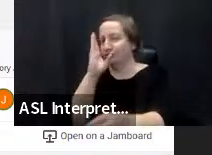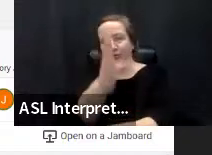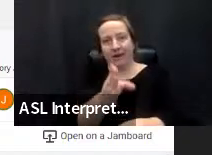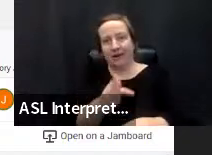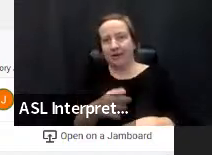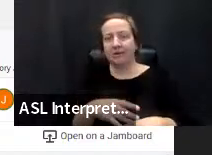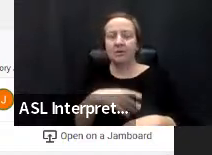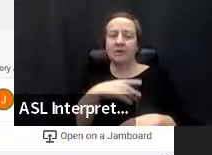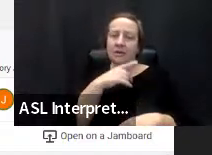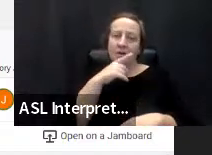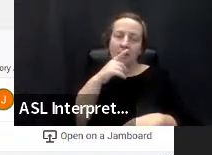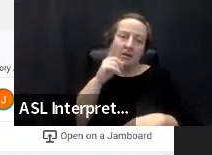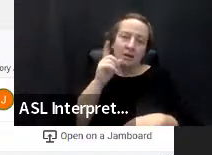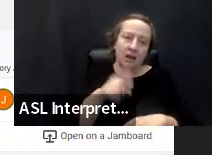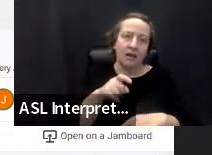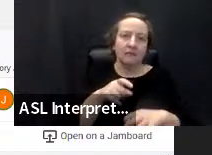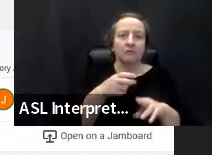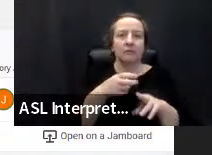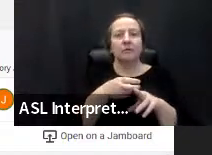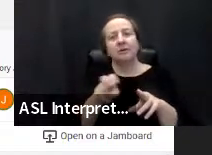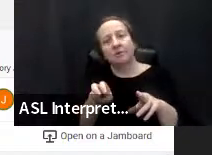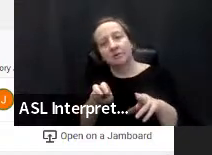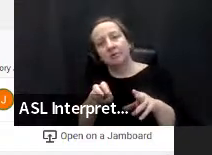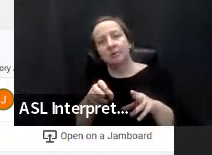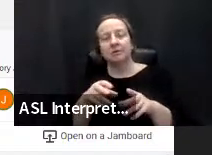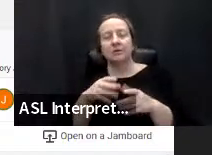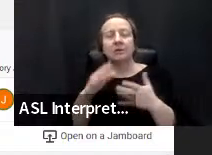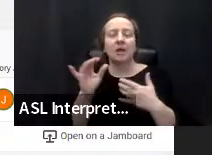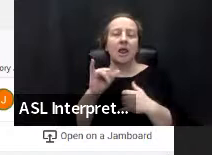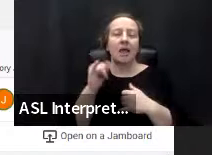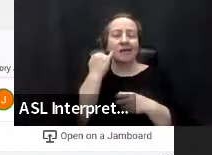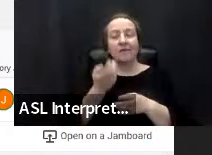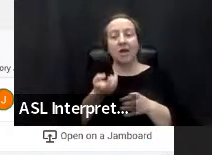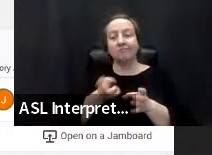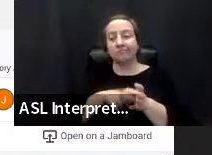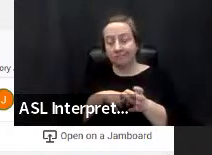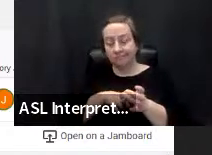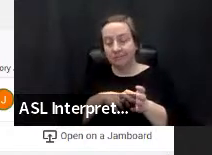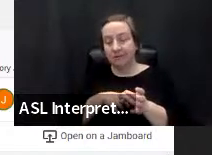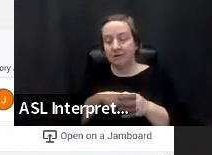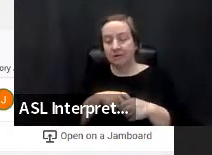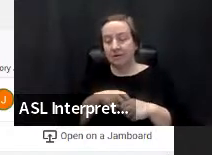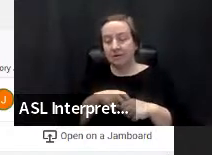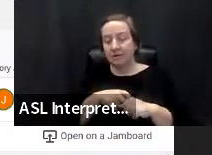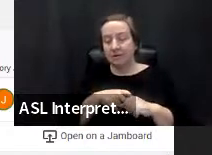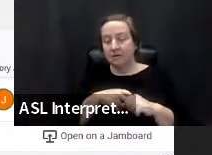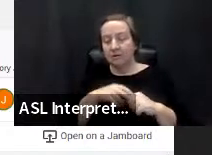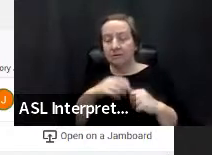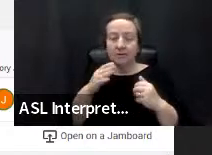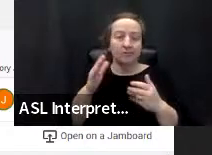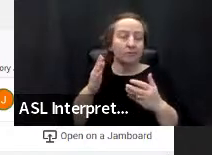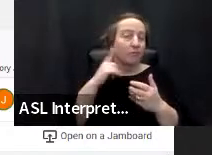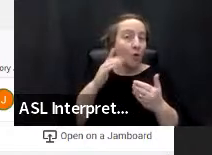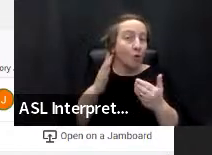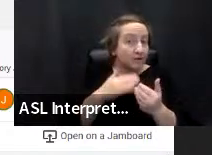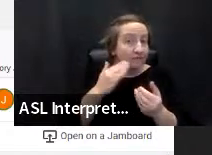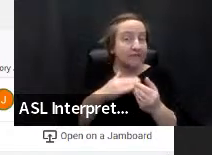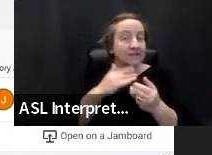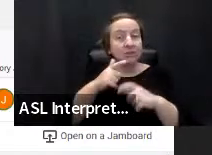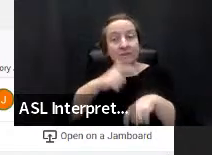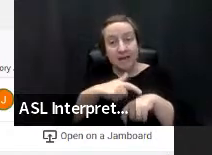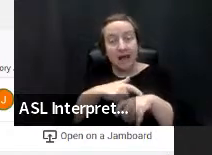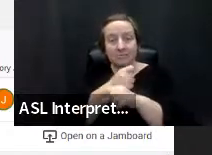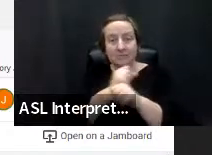not the ability to get on, and that both was convenience, time, and safety too.